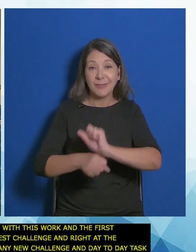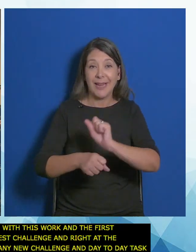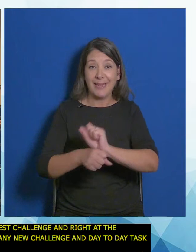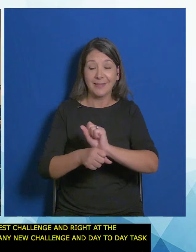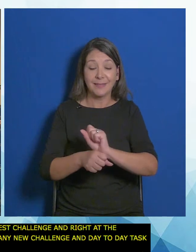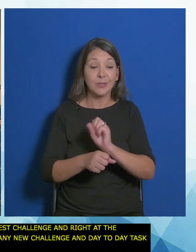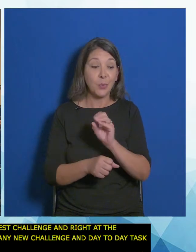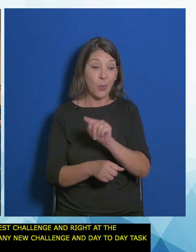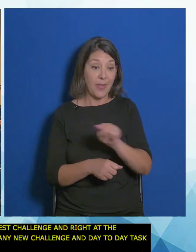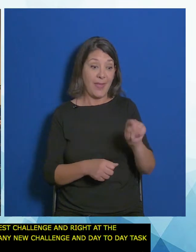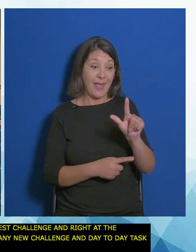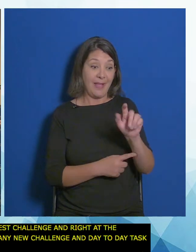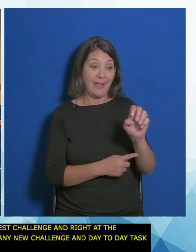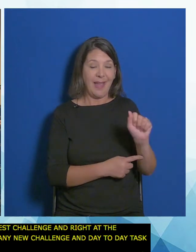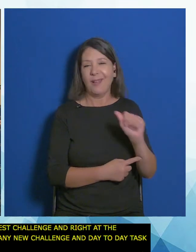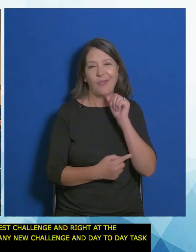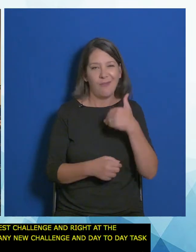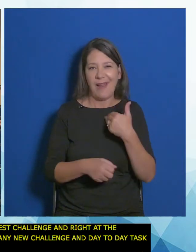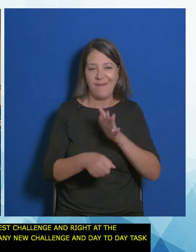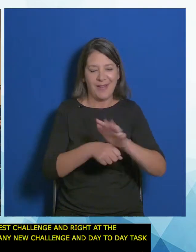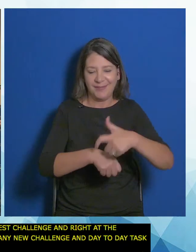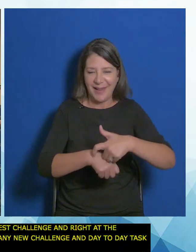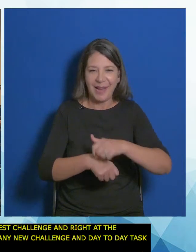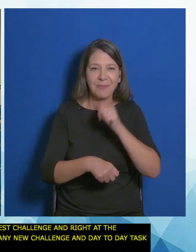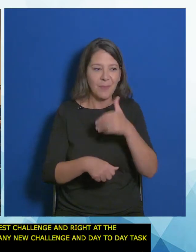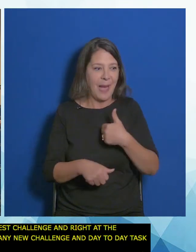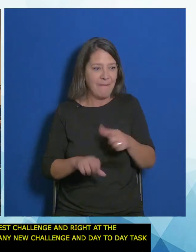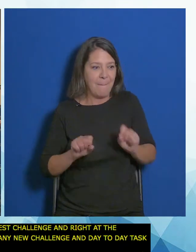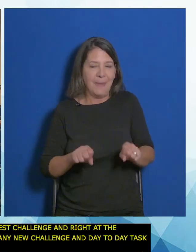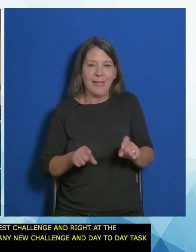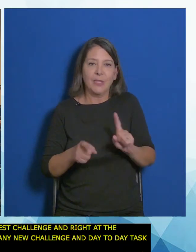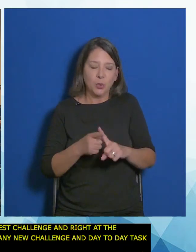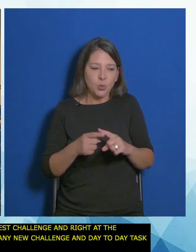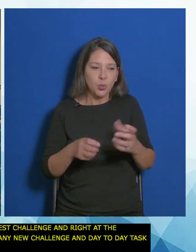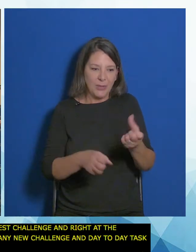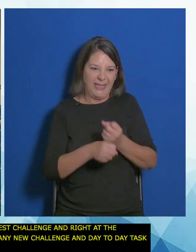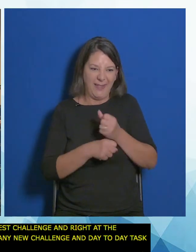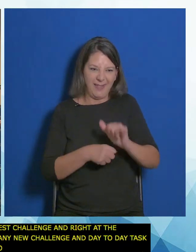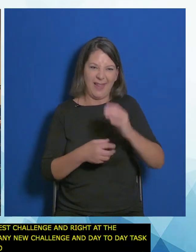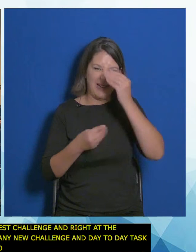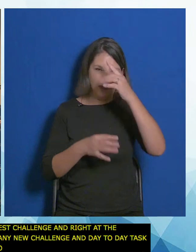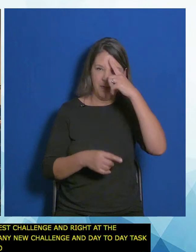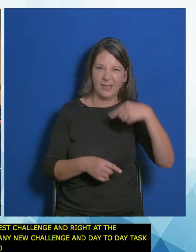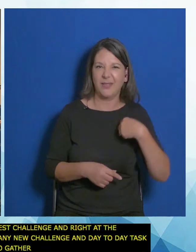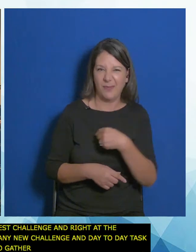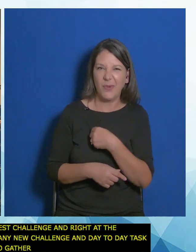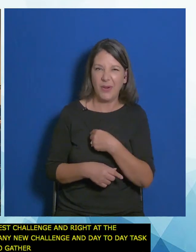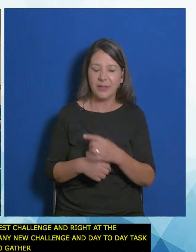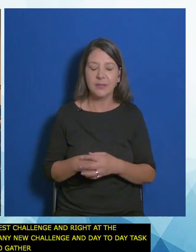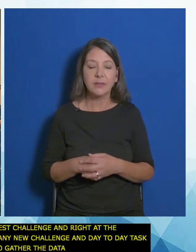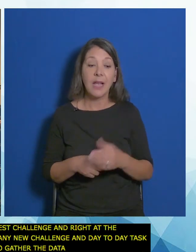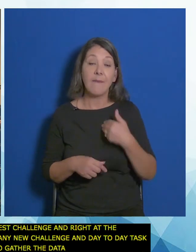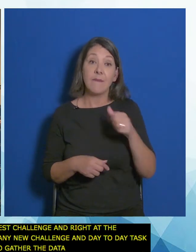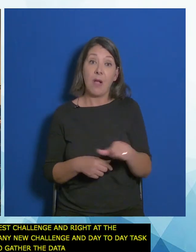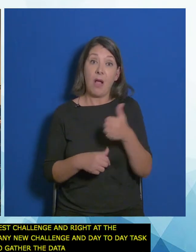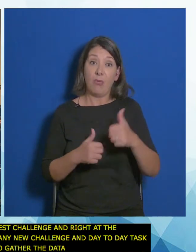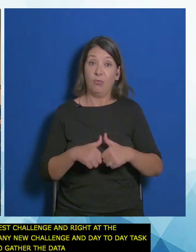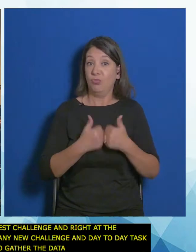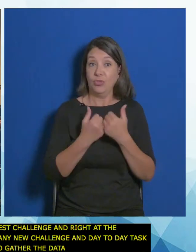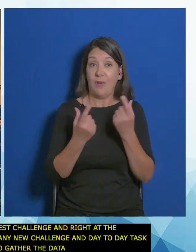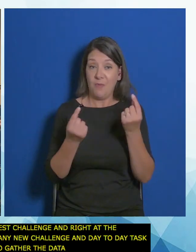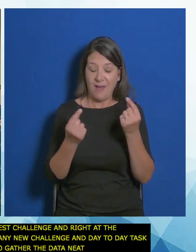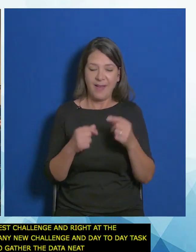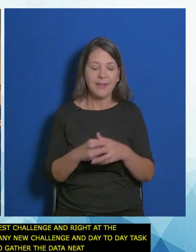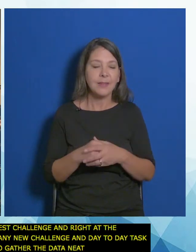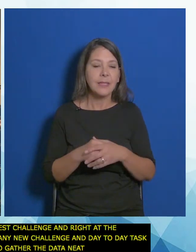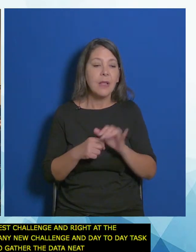have the time or the capacity to gather the data needed. Another challenge we found was that various contacts